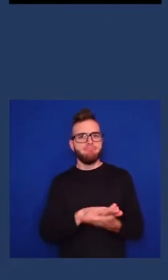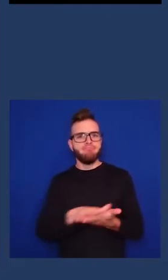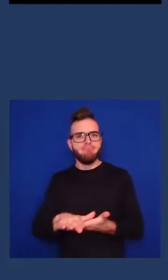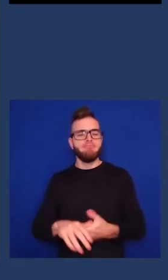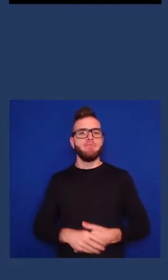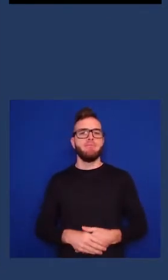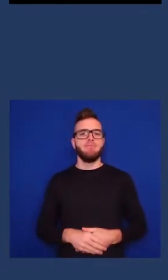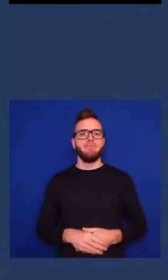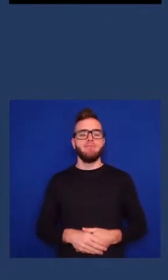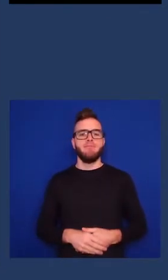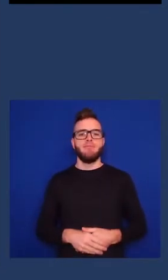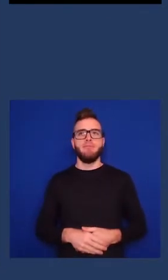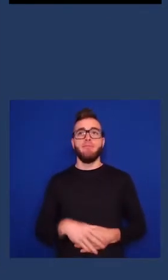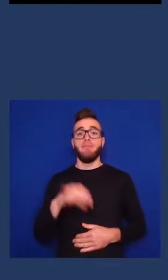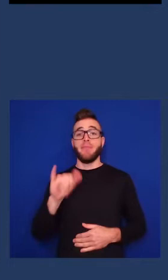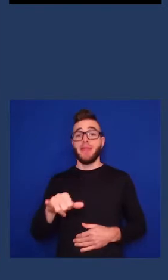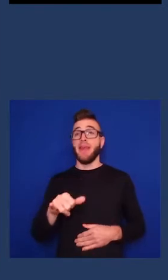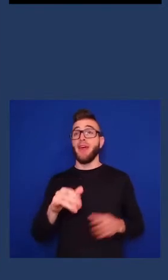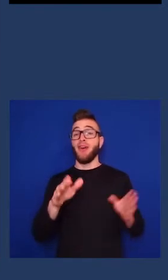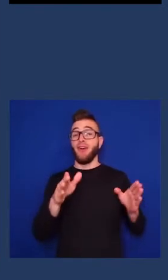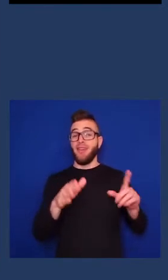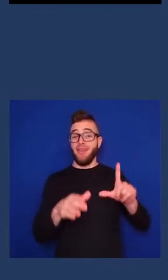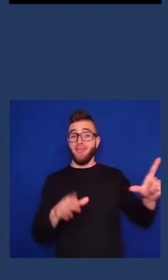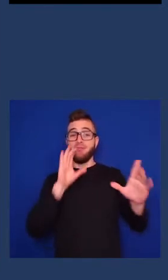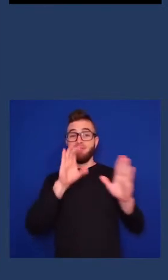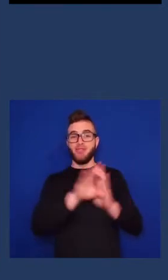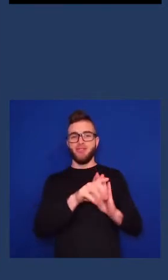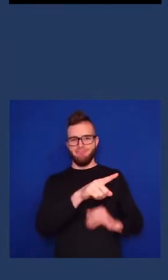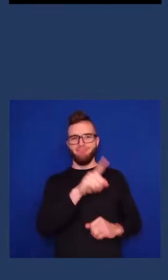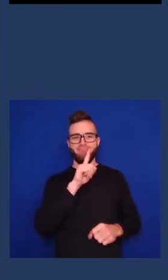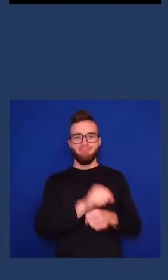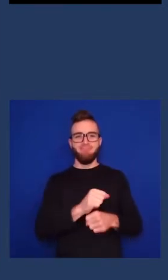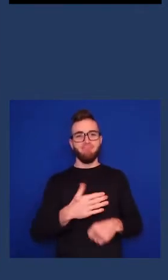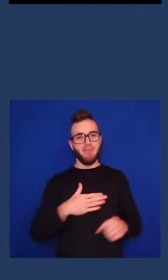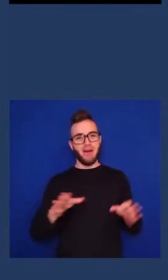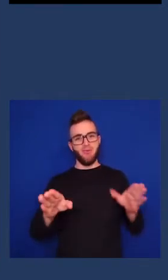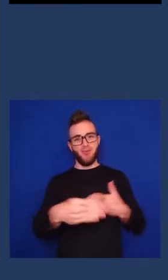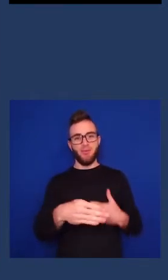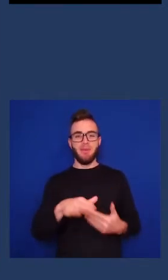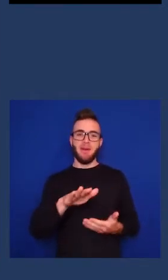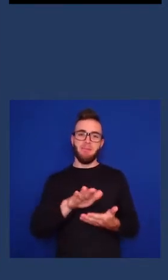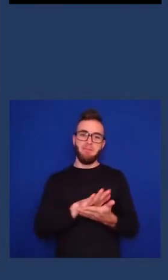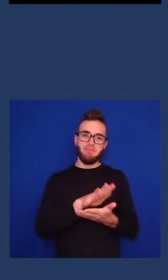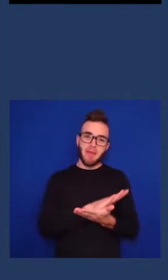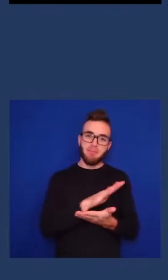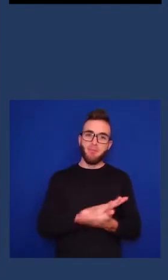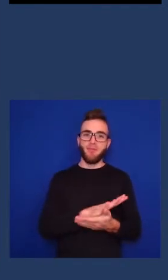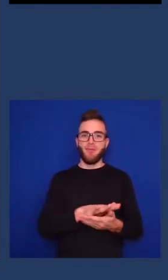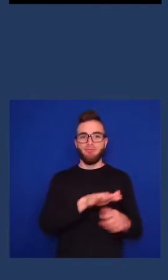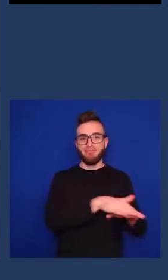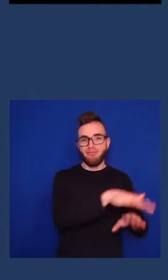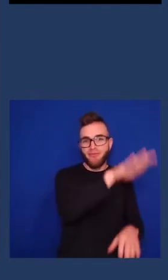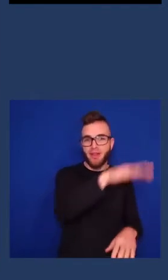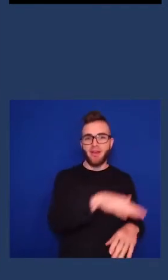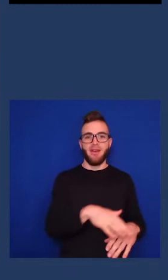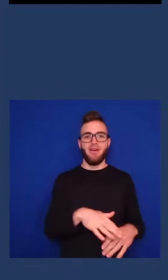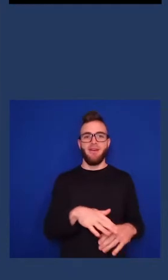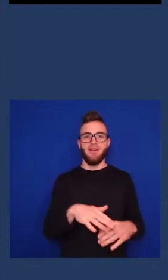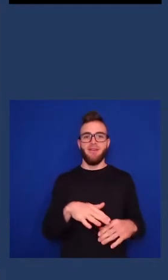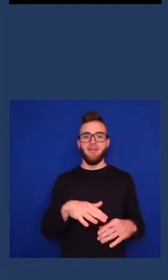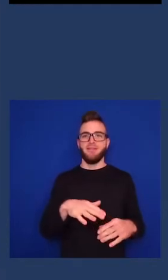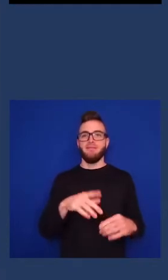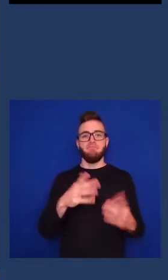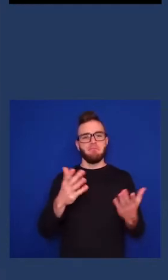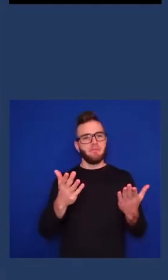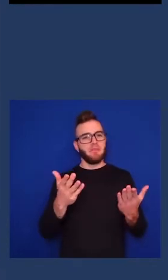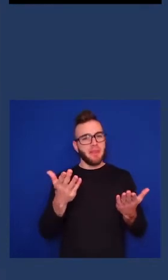here. The one on the left really kind of showcases my room. There's papers all over the desk and piled up in the corner there. That's not only